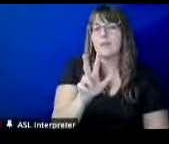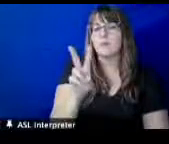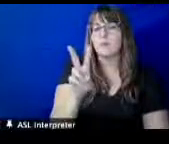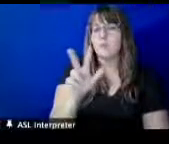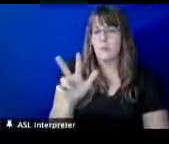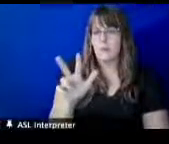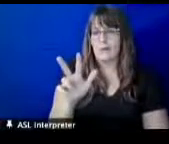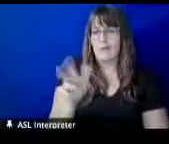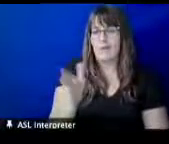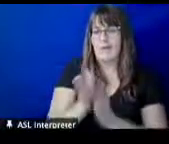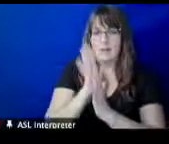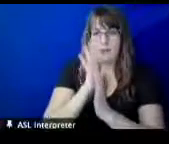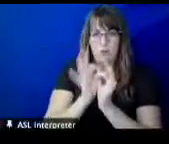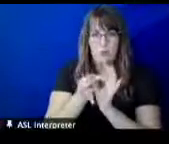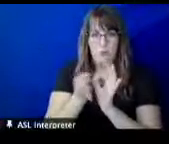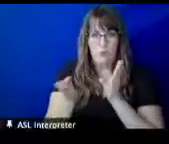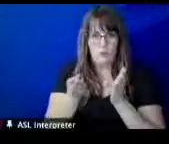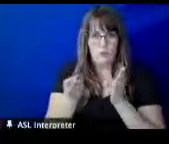916-323-0323.